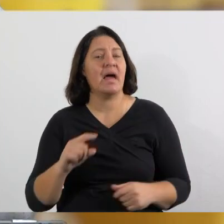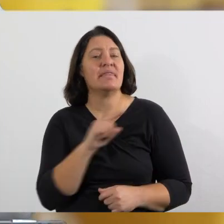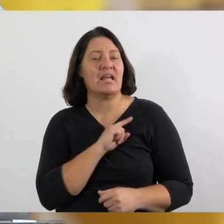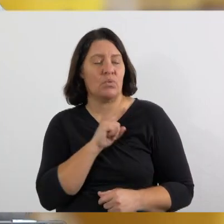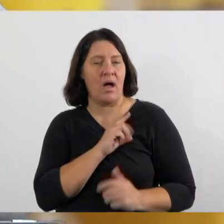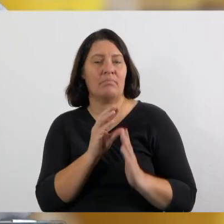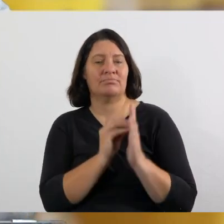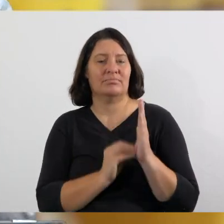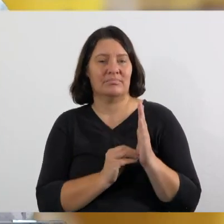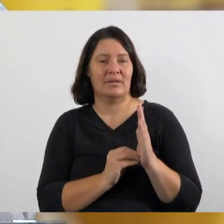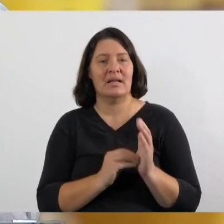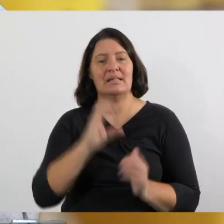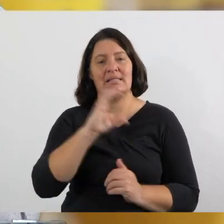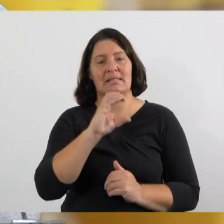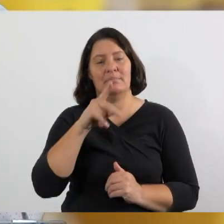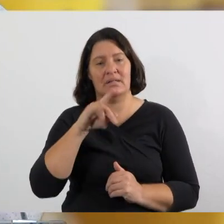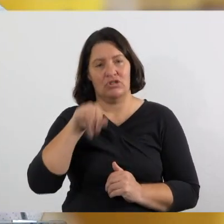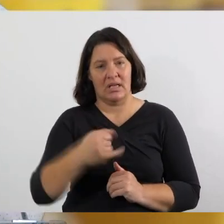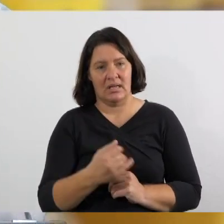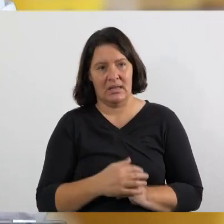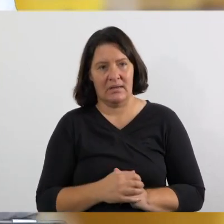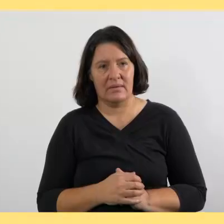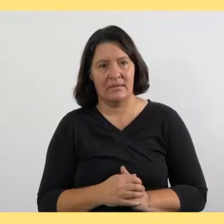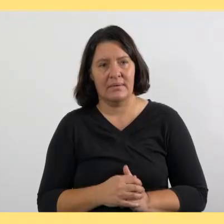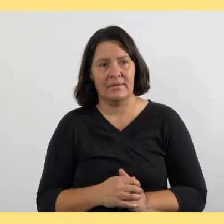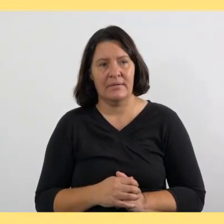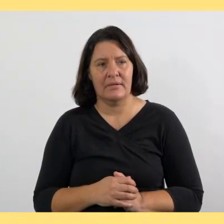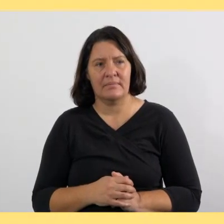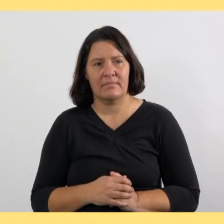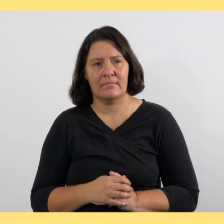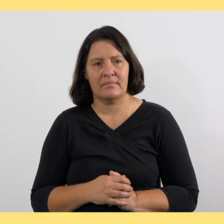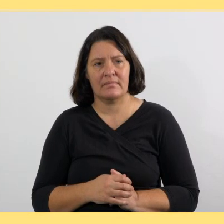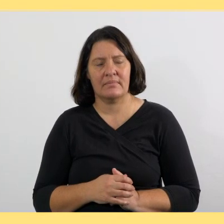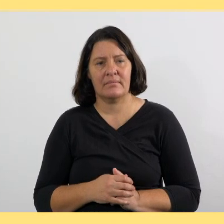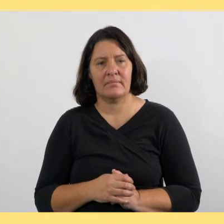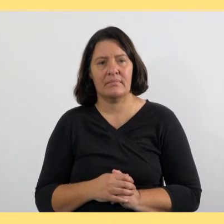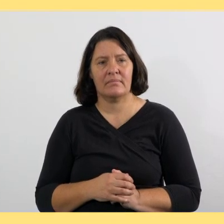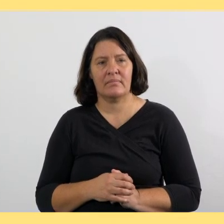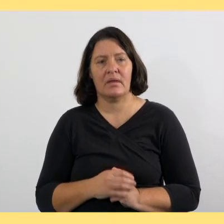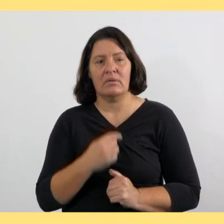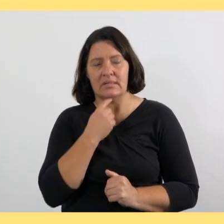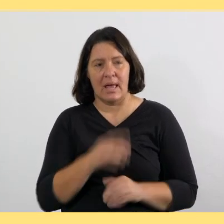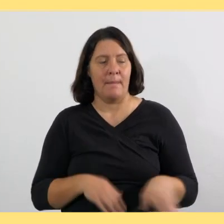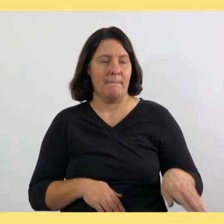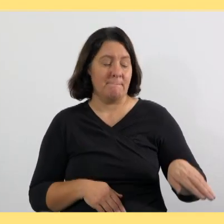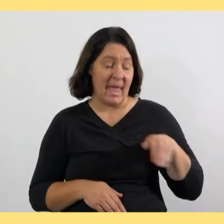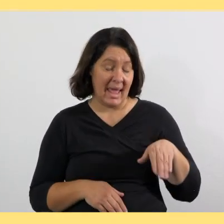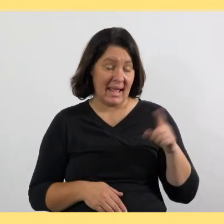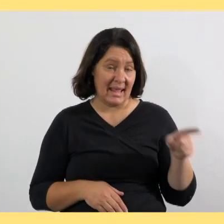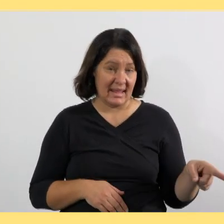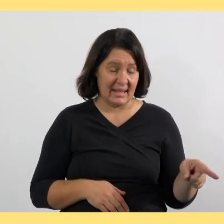Therefore, it is recorded in the CPJ. I will therefore come here, and I will now say